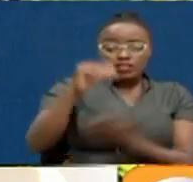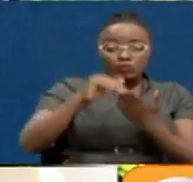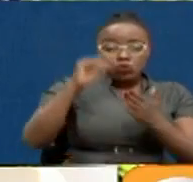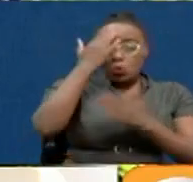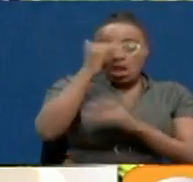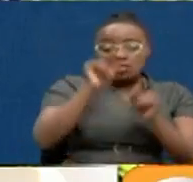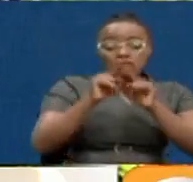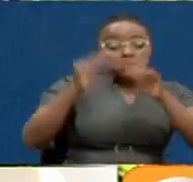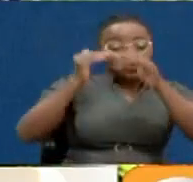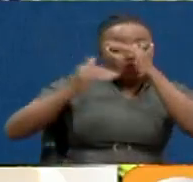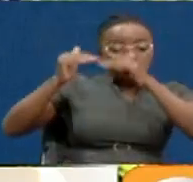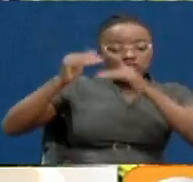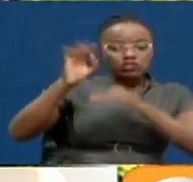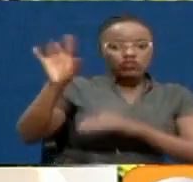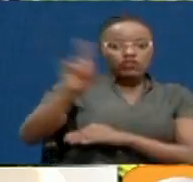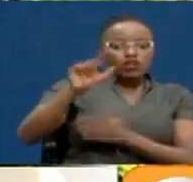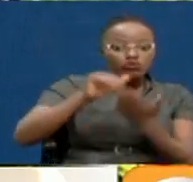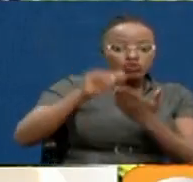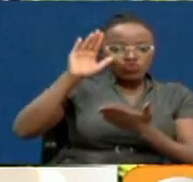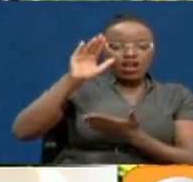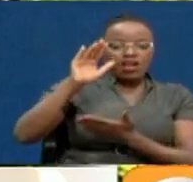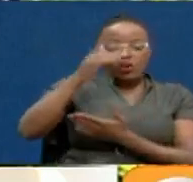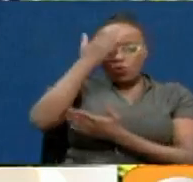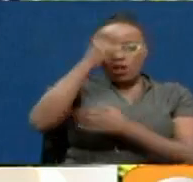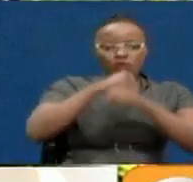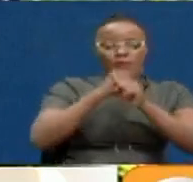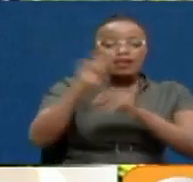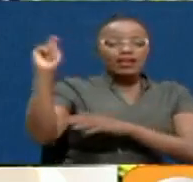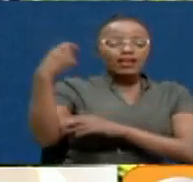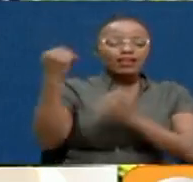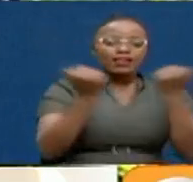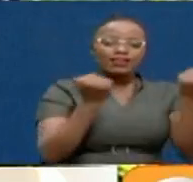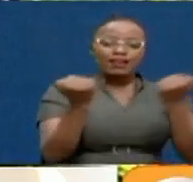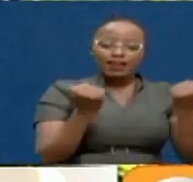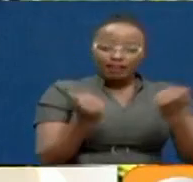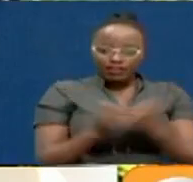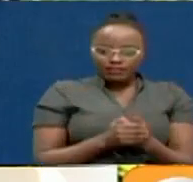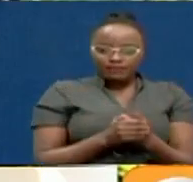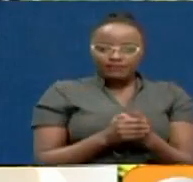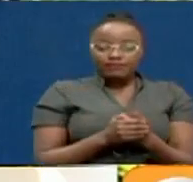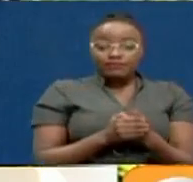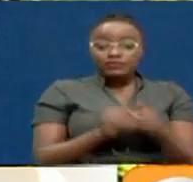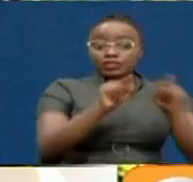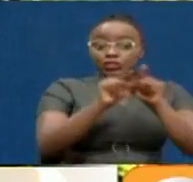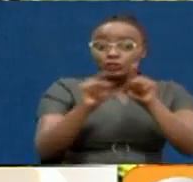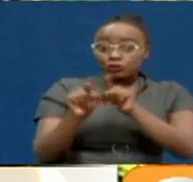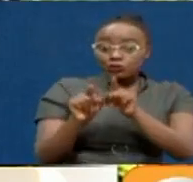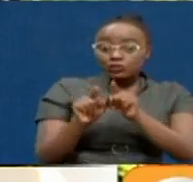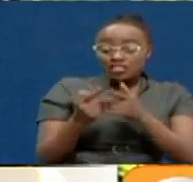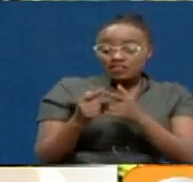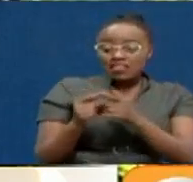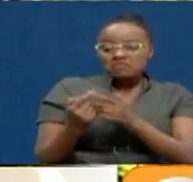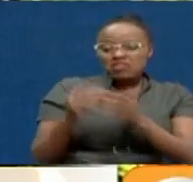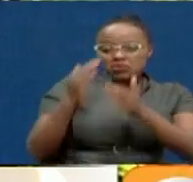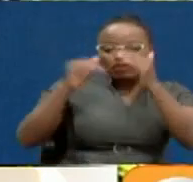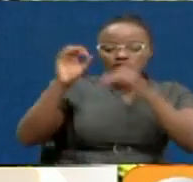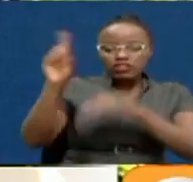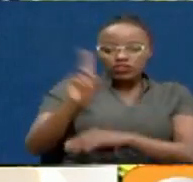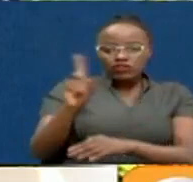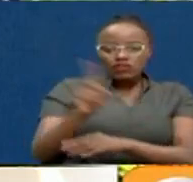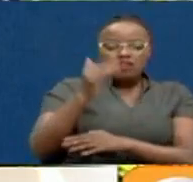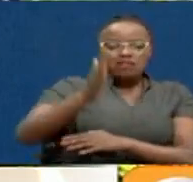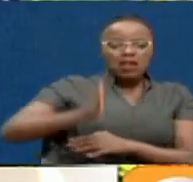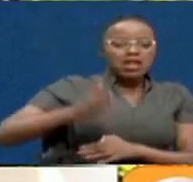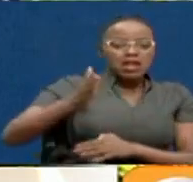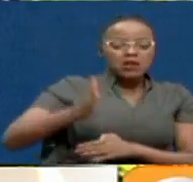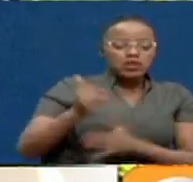so University of Nairobi, yes, to make a Kenyan car. And of course they came together, University of Nairobi,